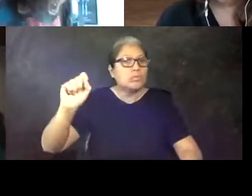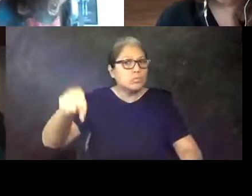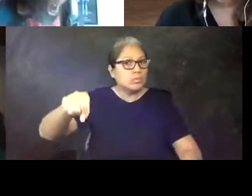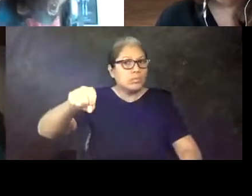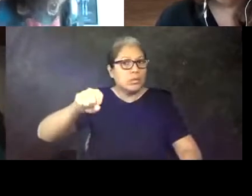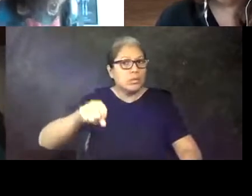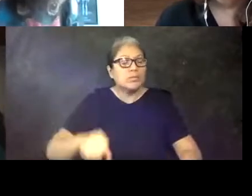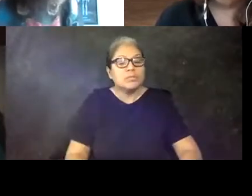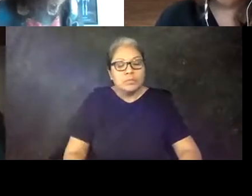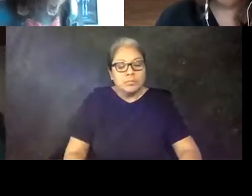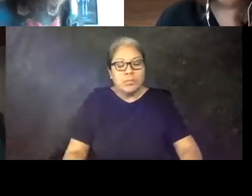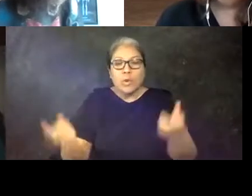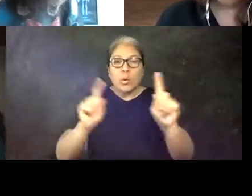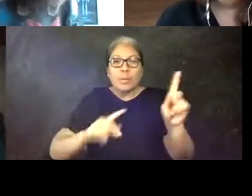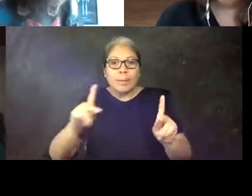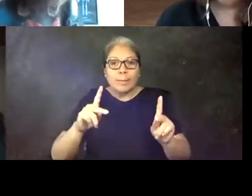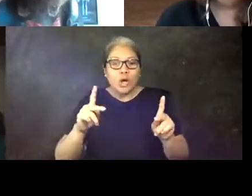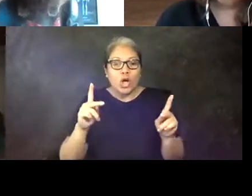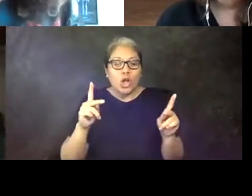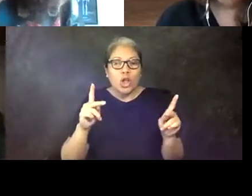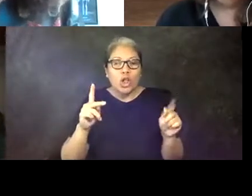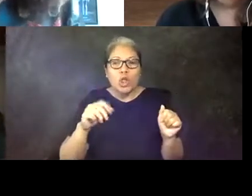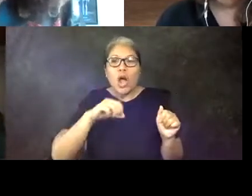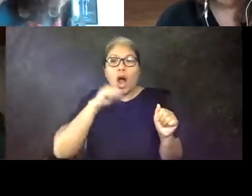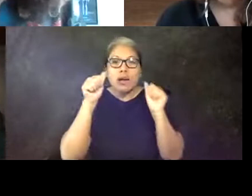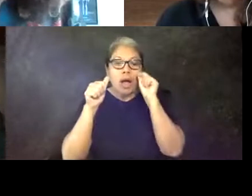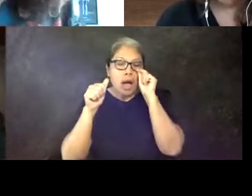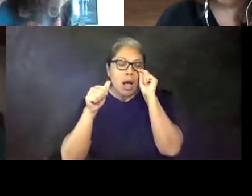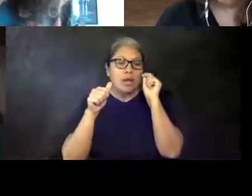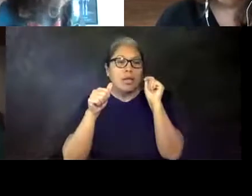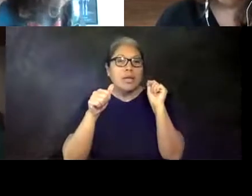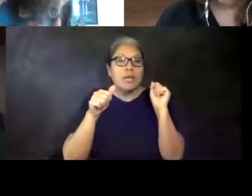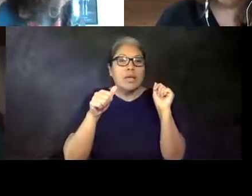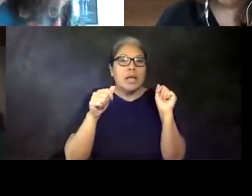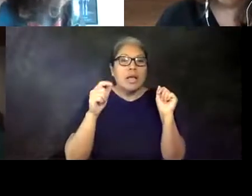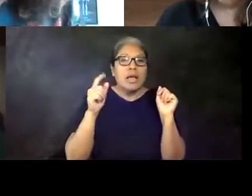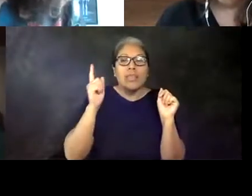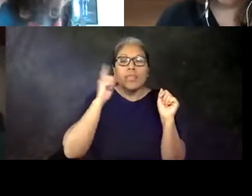When people are not taking the disability community seriously,